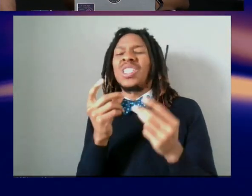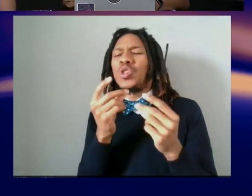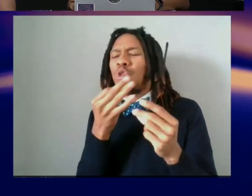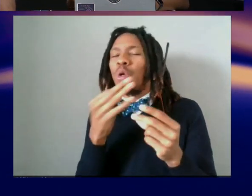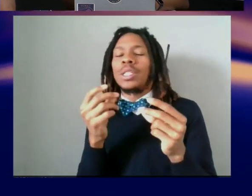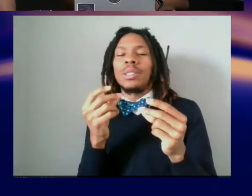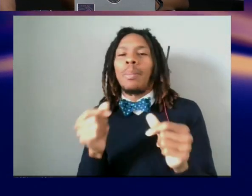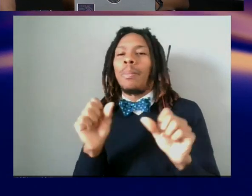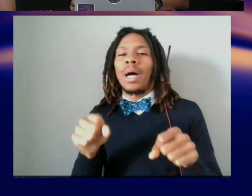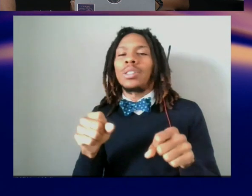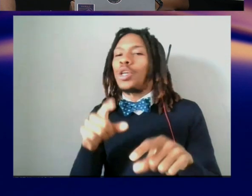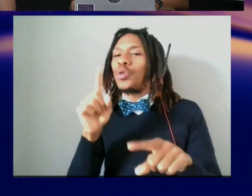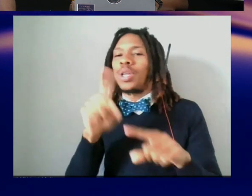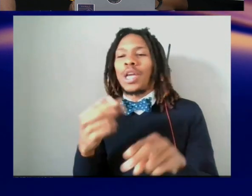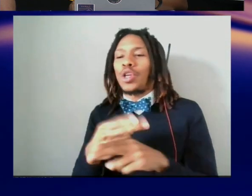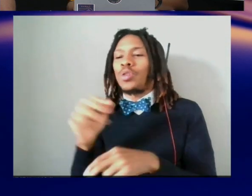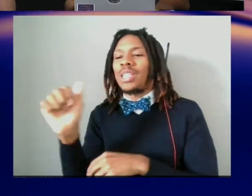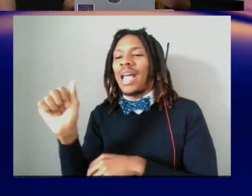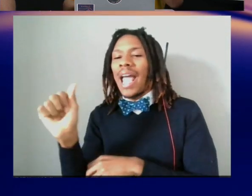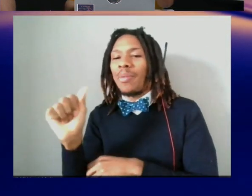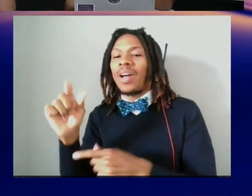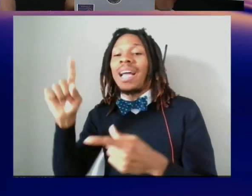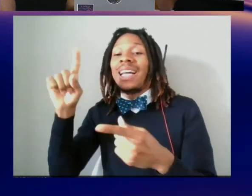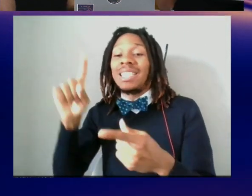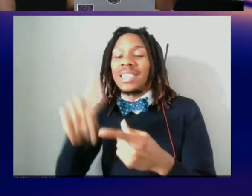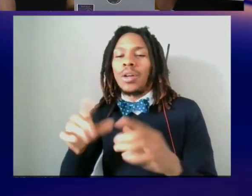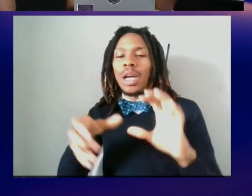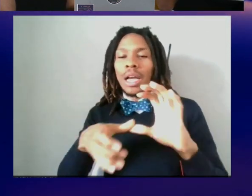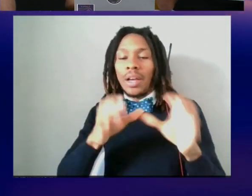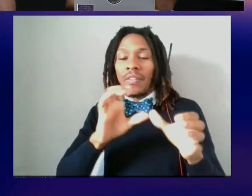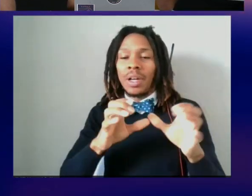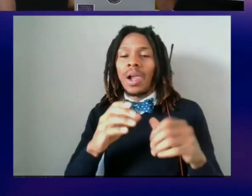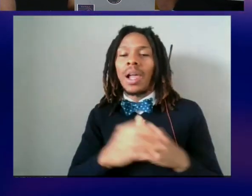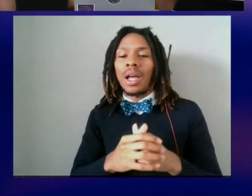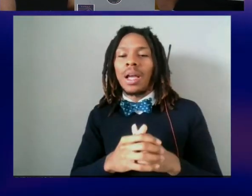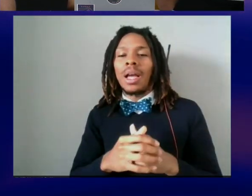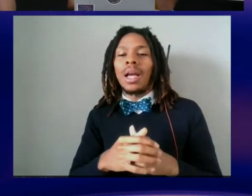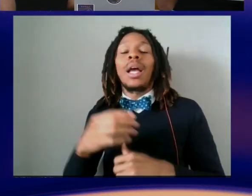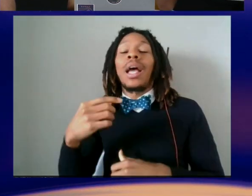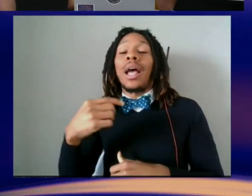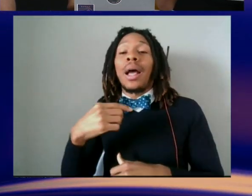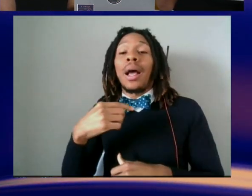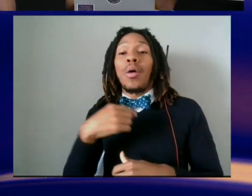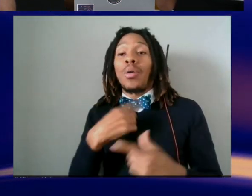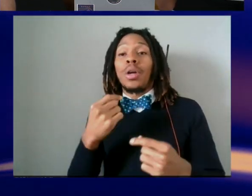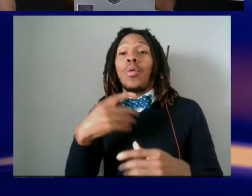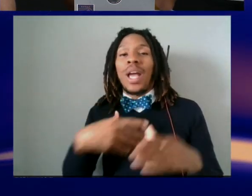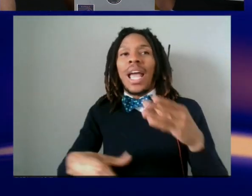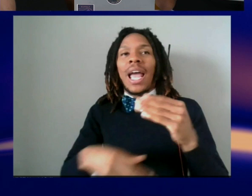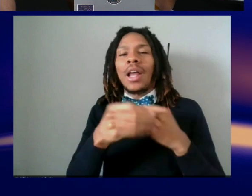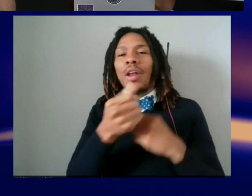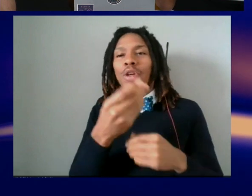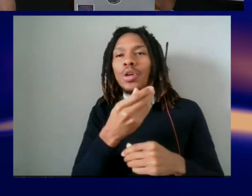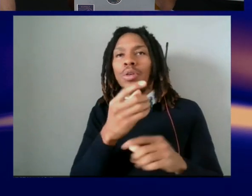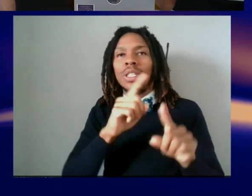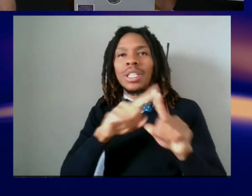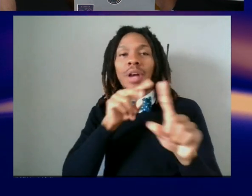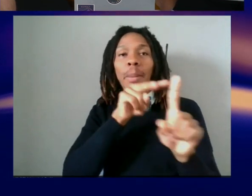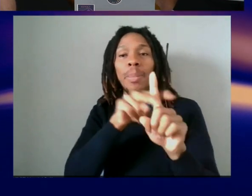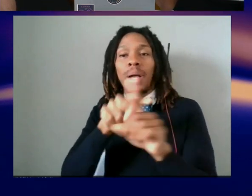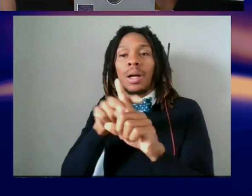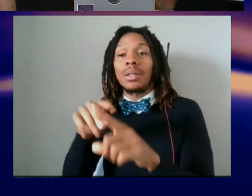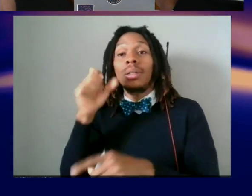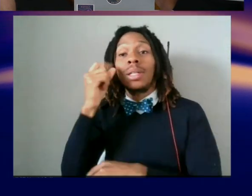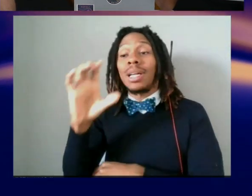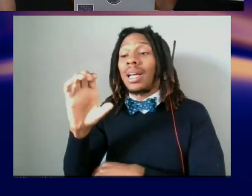use Amplify until it's been configured. So what we do is we add in a couple of different plugins. Remember that Cognito is required